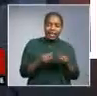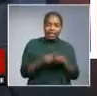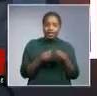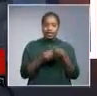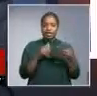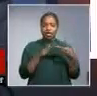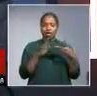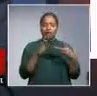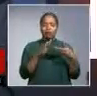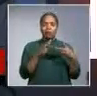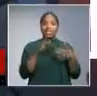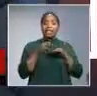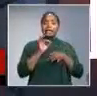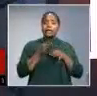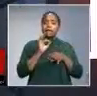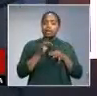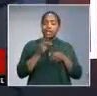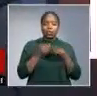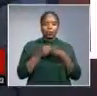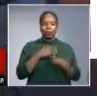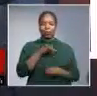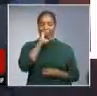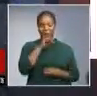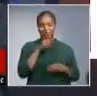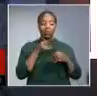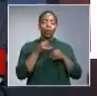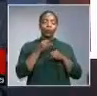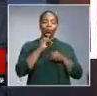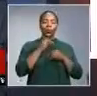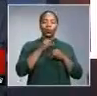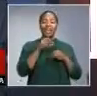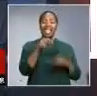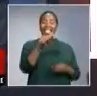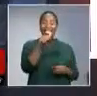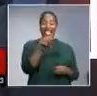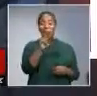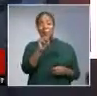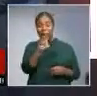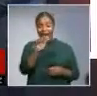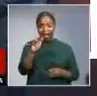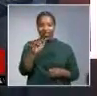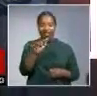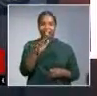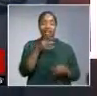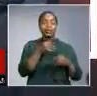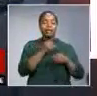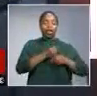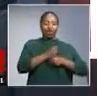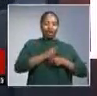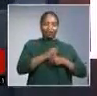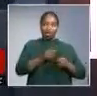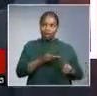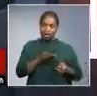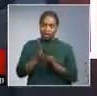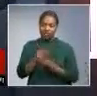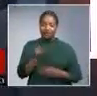as tea, which is something they really fond of. I believe we send about 6 million rand worth of tea and coffee to the UK. So a lot of products